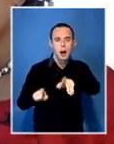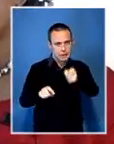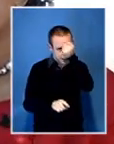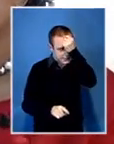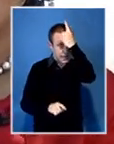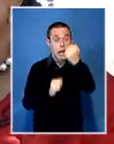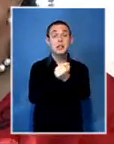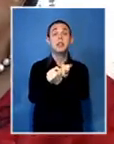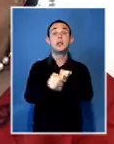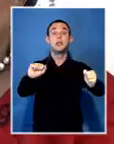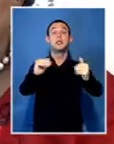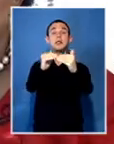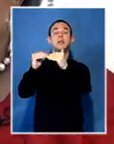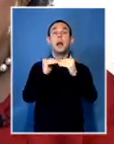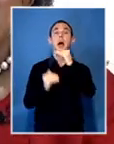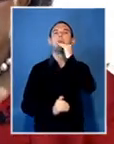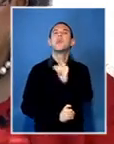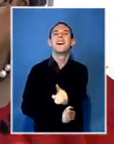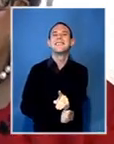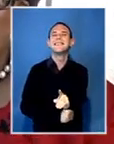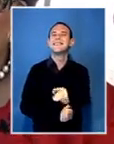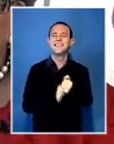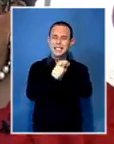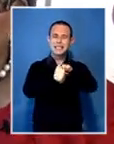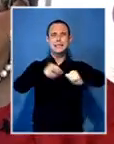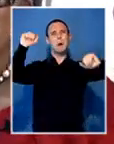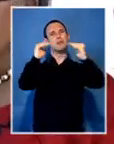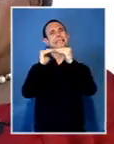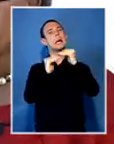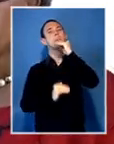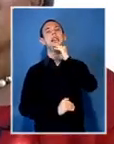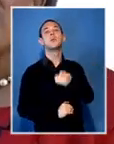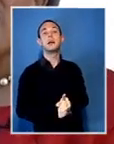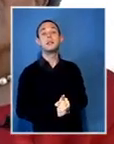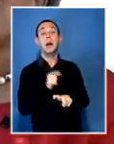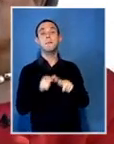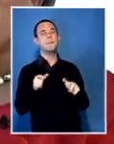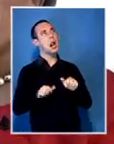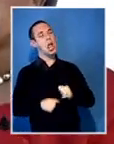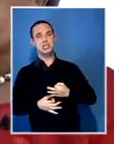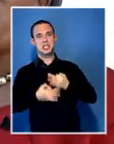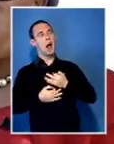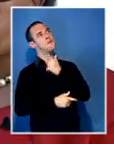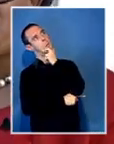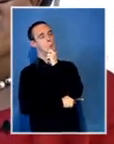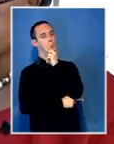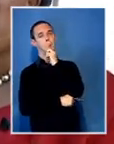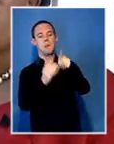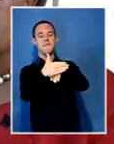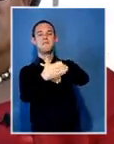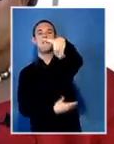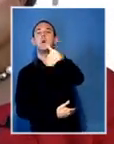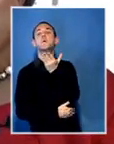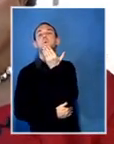democracy, because democracy means people have to choose the party of their choice. Although they are under a lot of